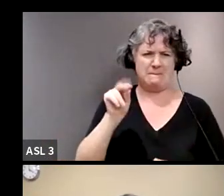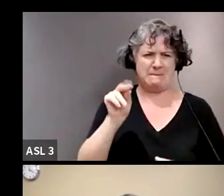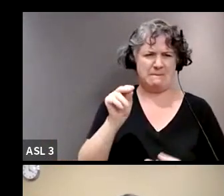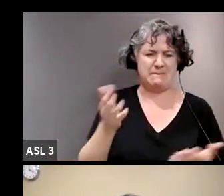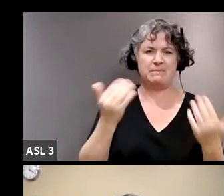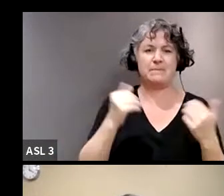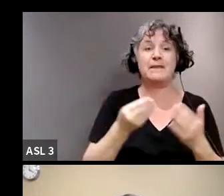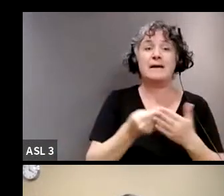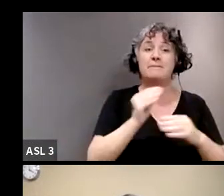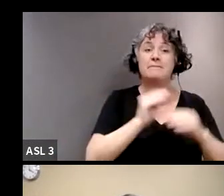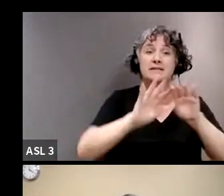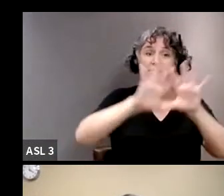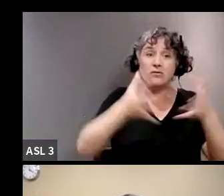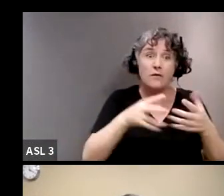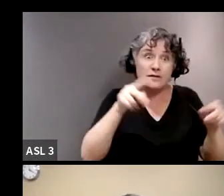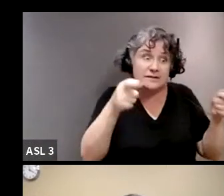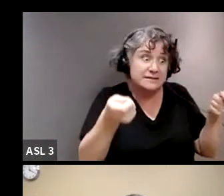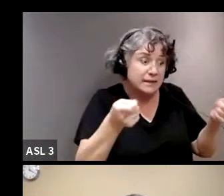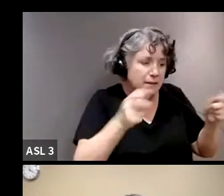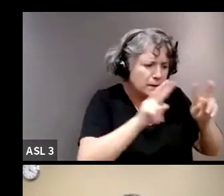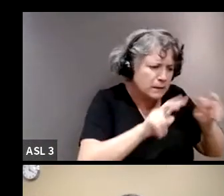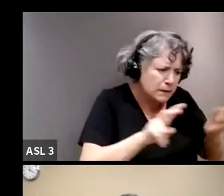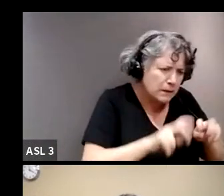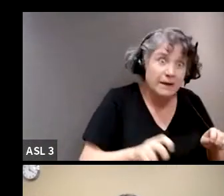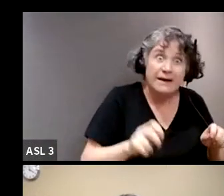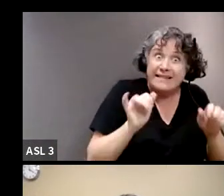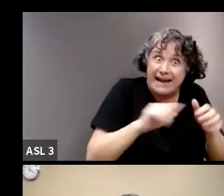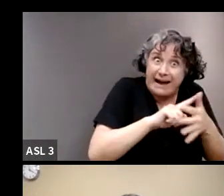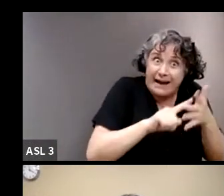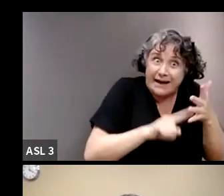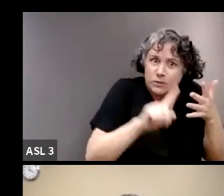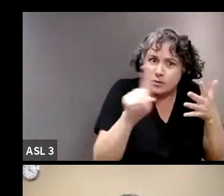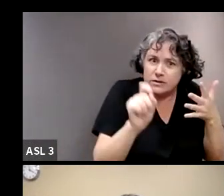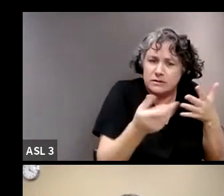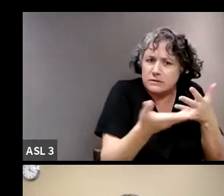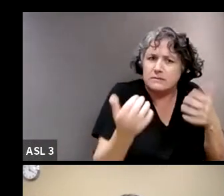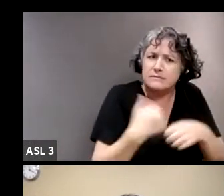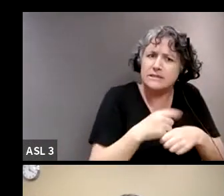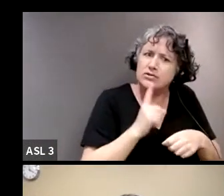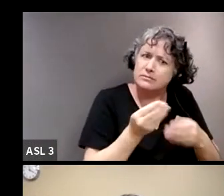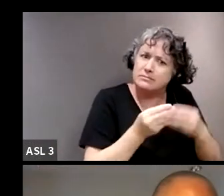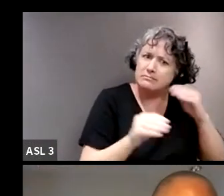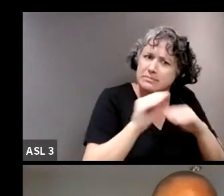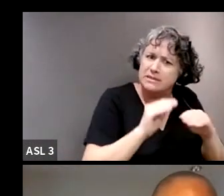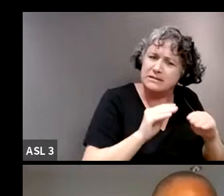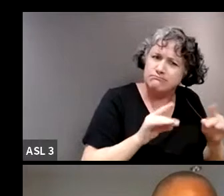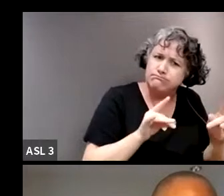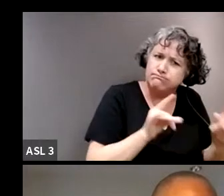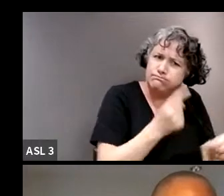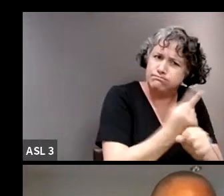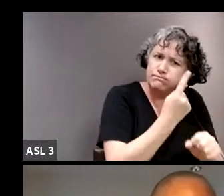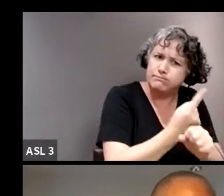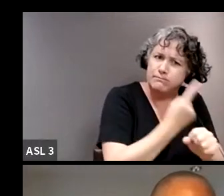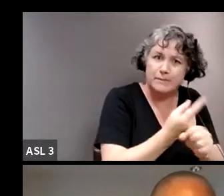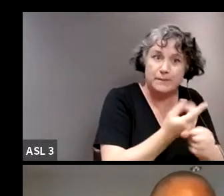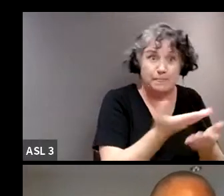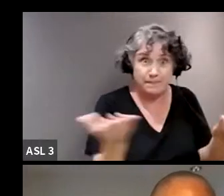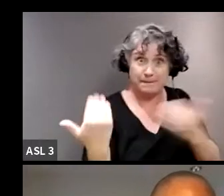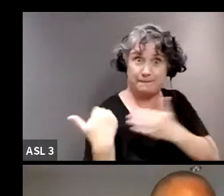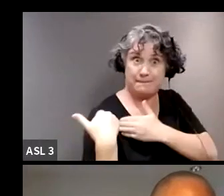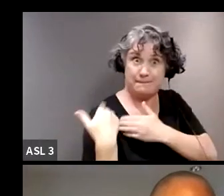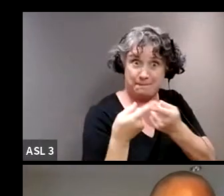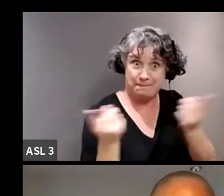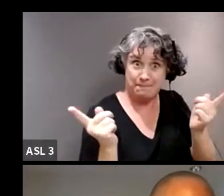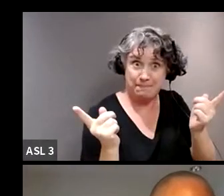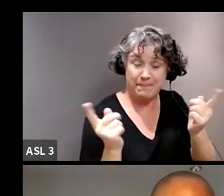into exactly these kinds of questions to ensure that the budget is as efficient and as effective as possible but there's another reason for close